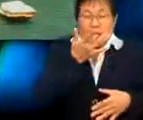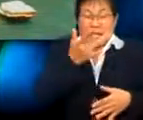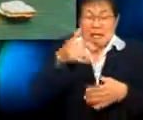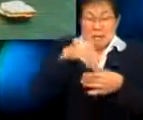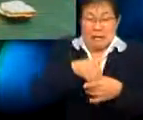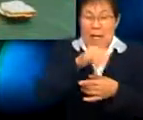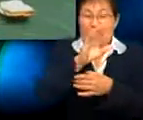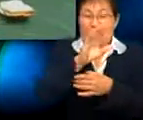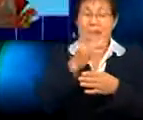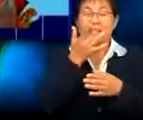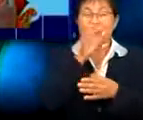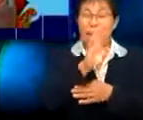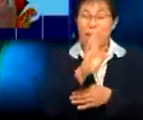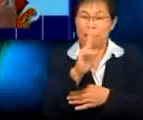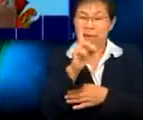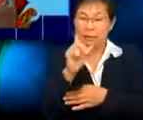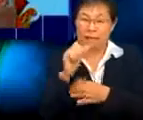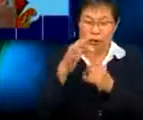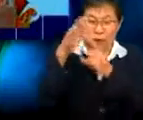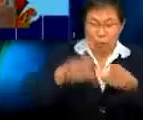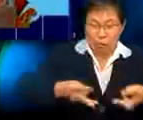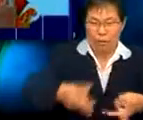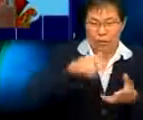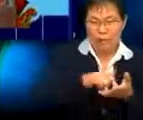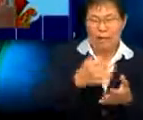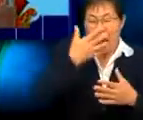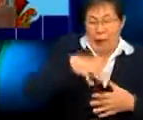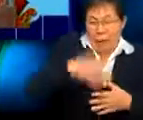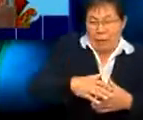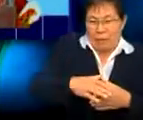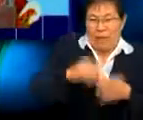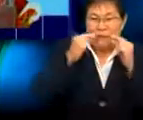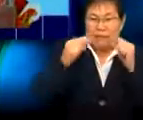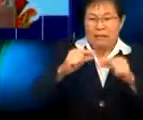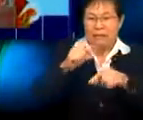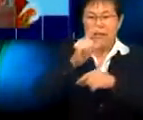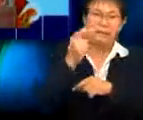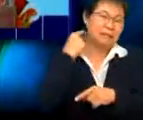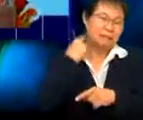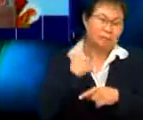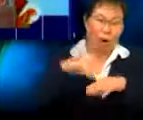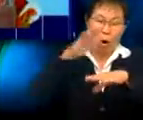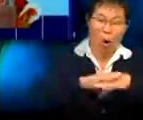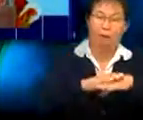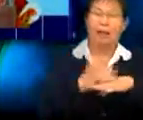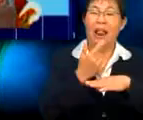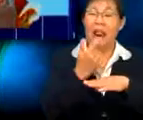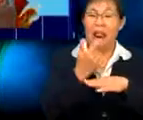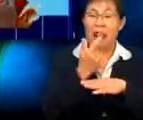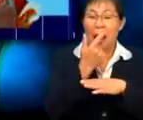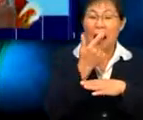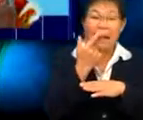way. And these spicy foods also stimulate the general nerve endings on the